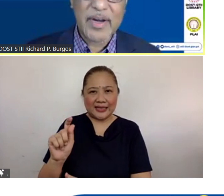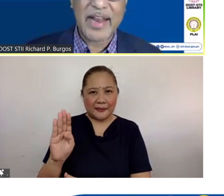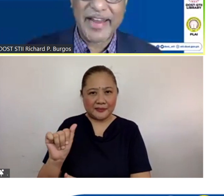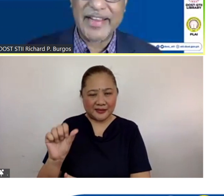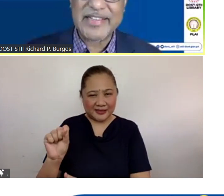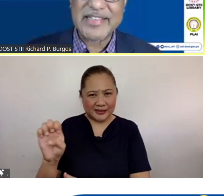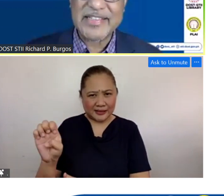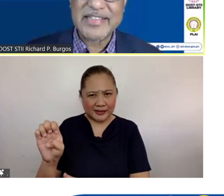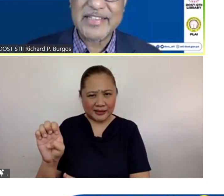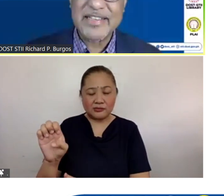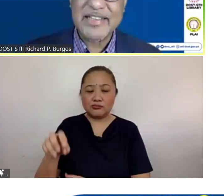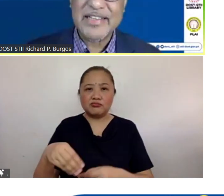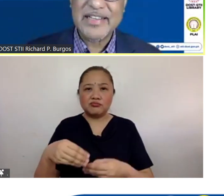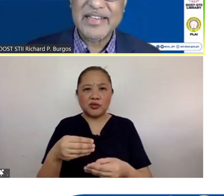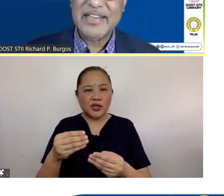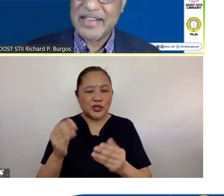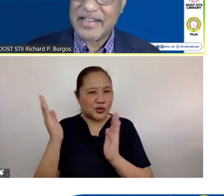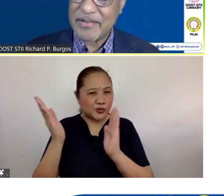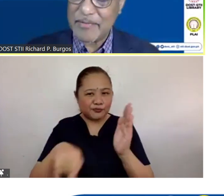our clients